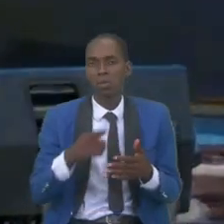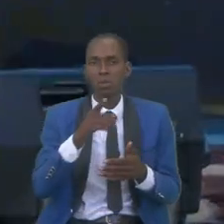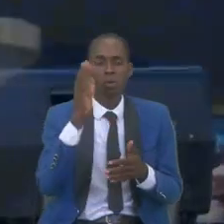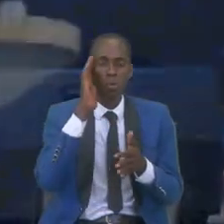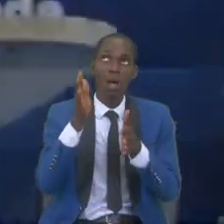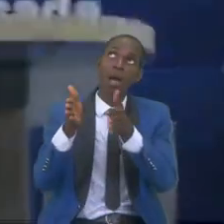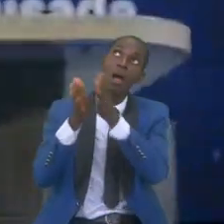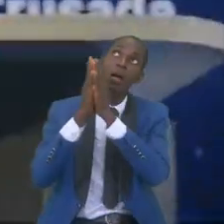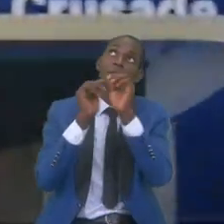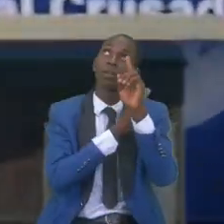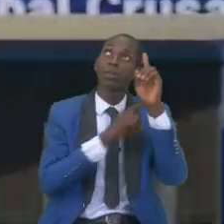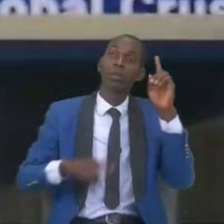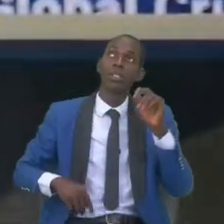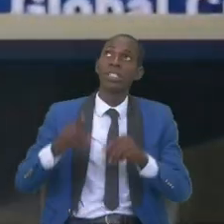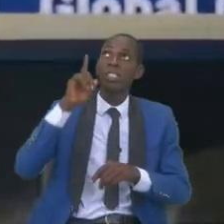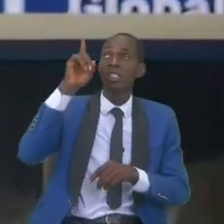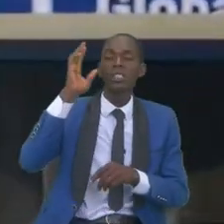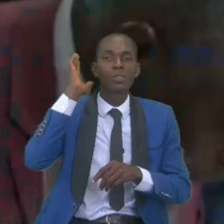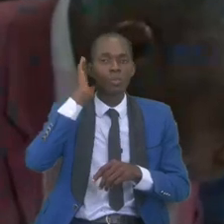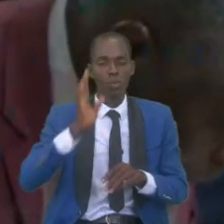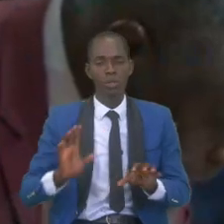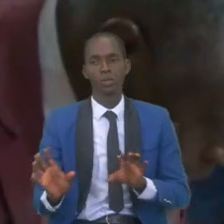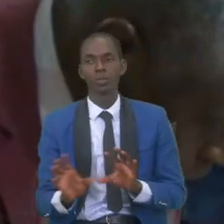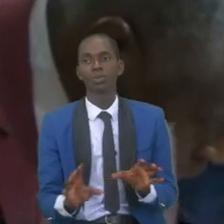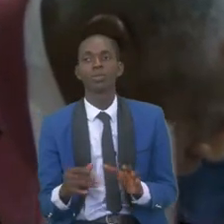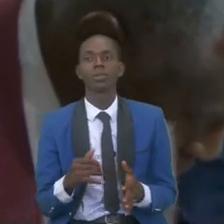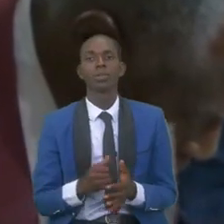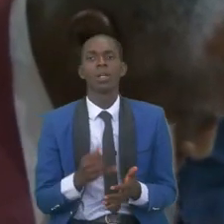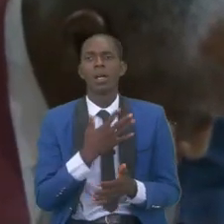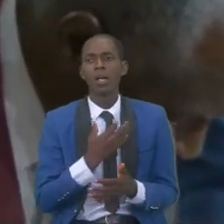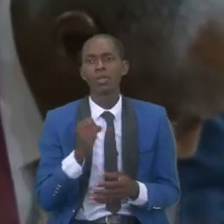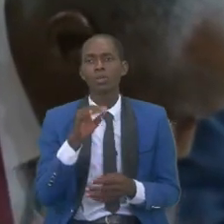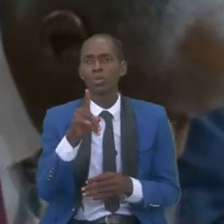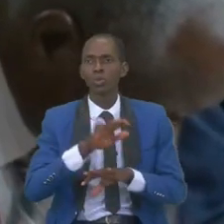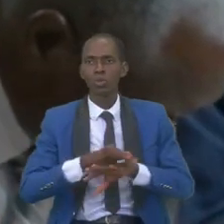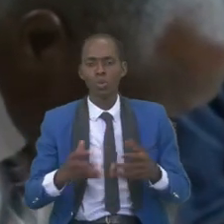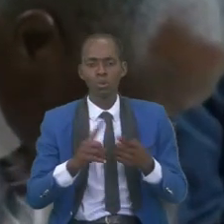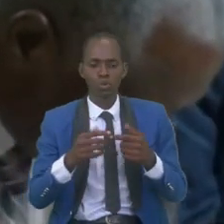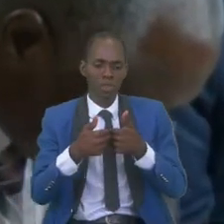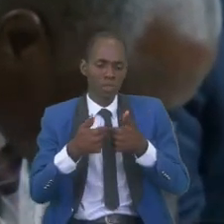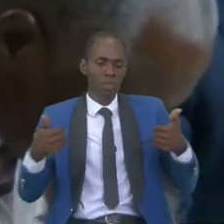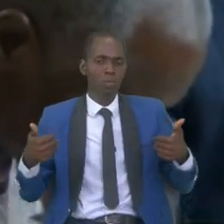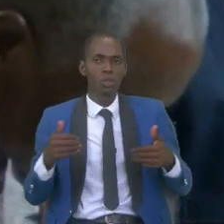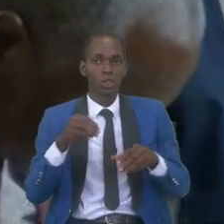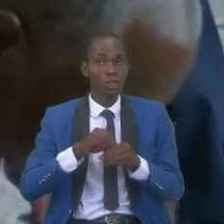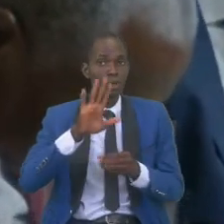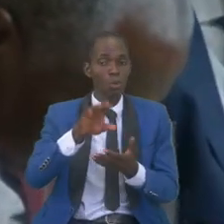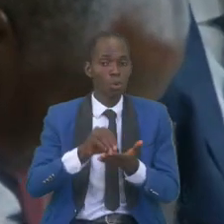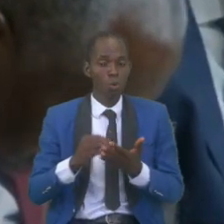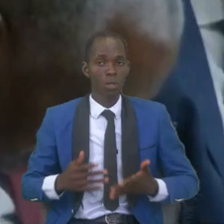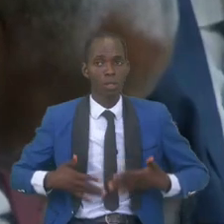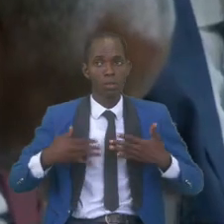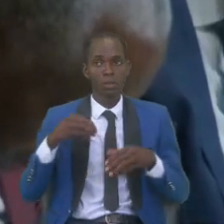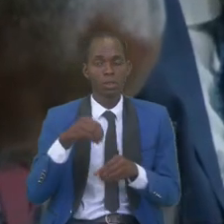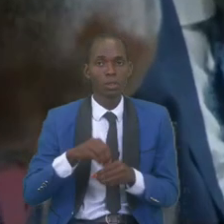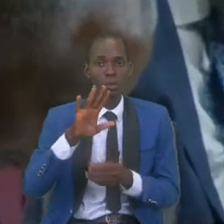Lord, he will do it. And so you don't want to separate in your own life, in your own